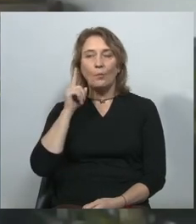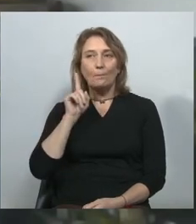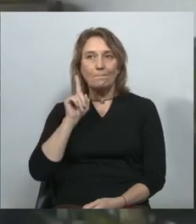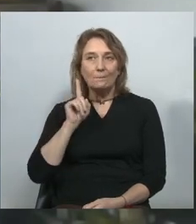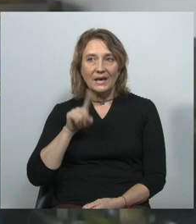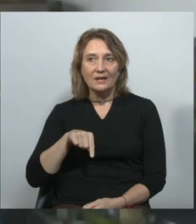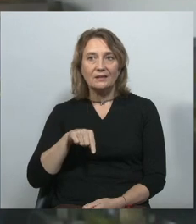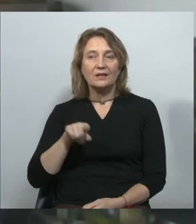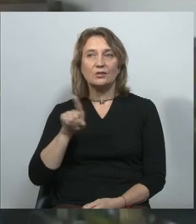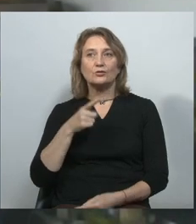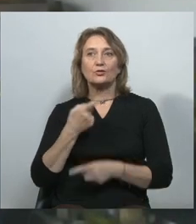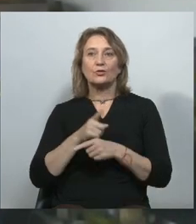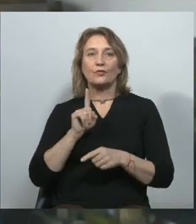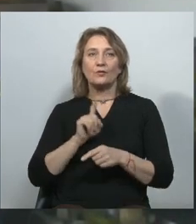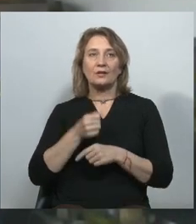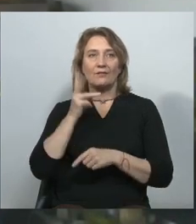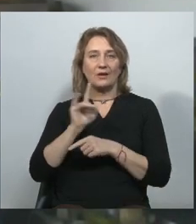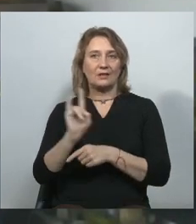political level.